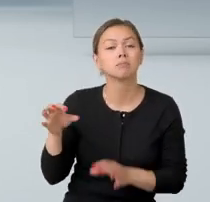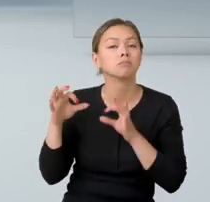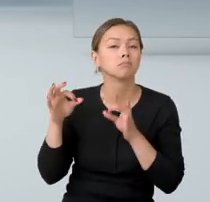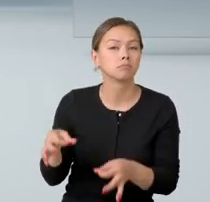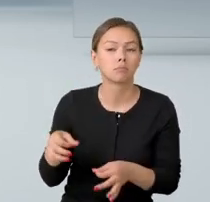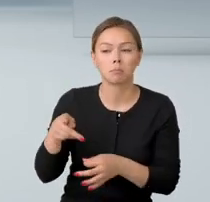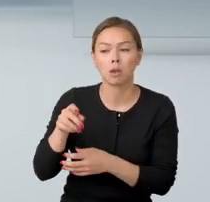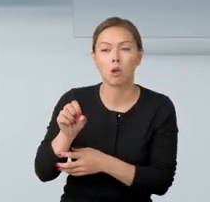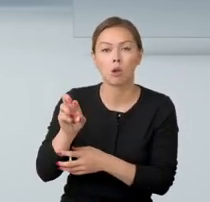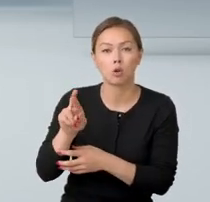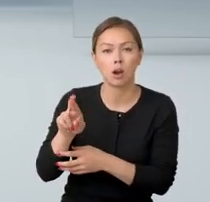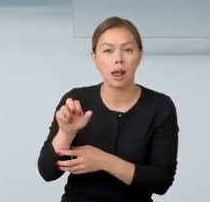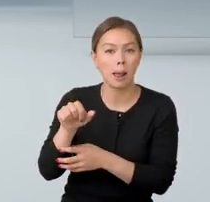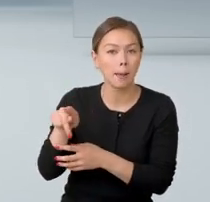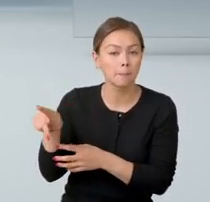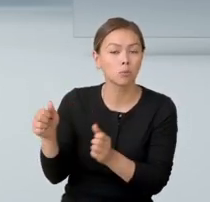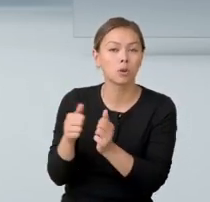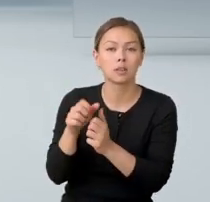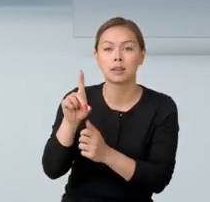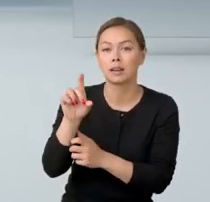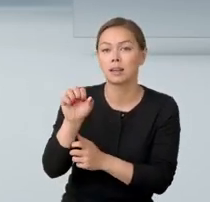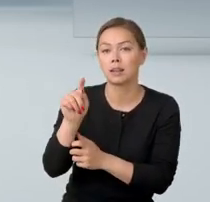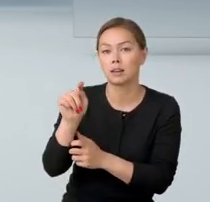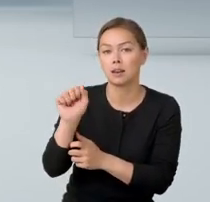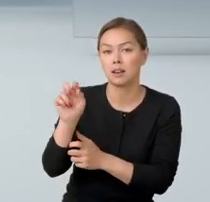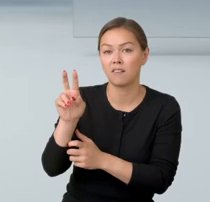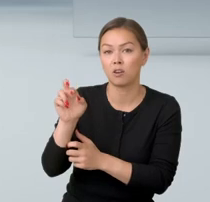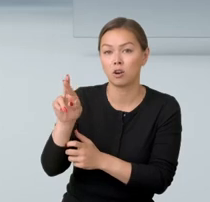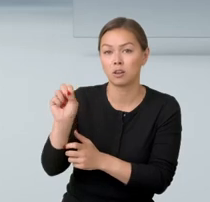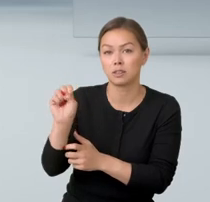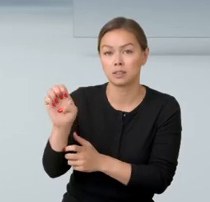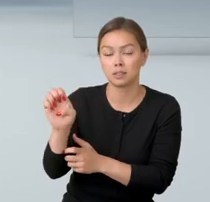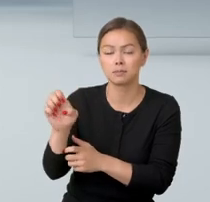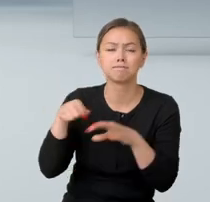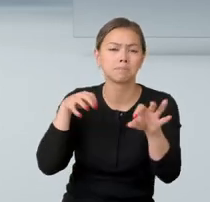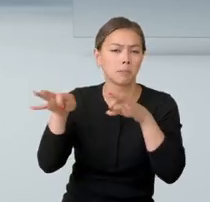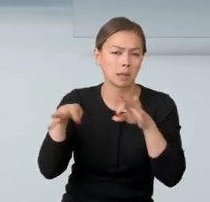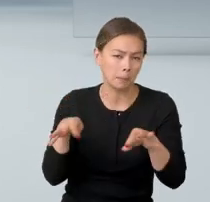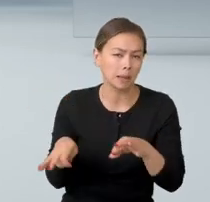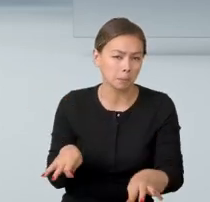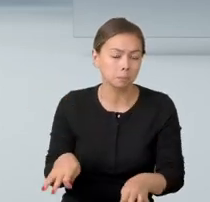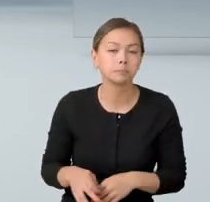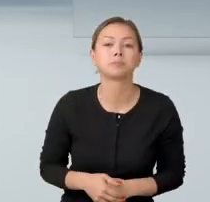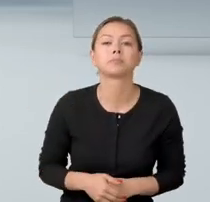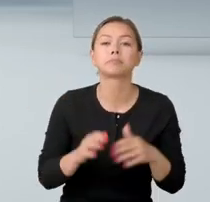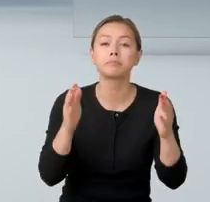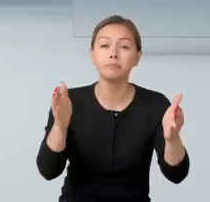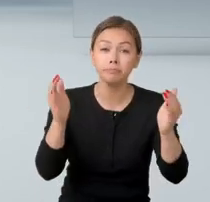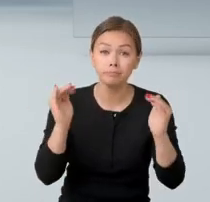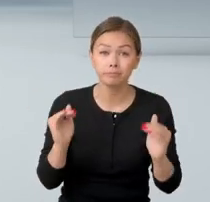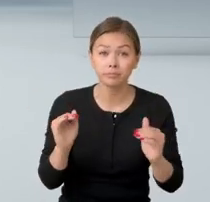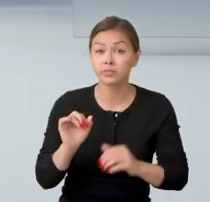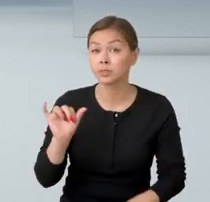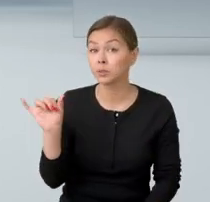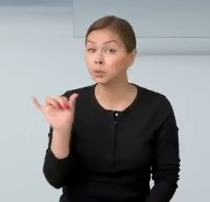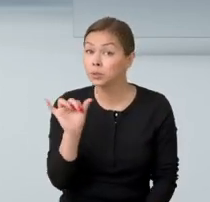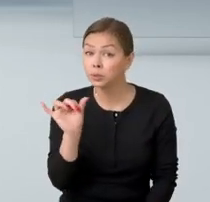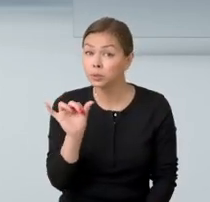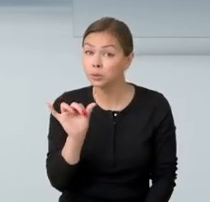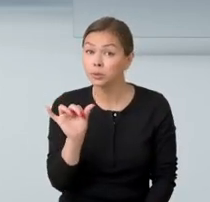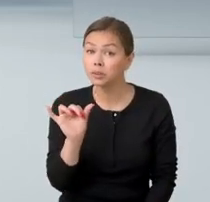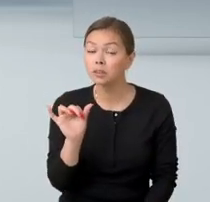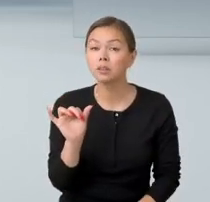PowerApp with dataverse and we understand better why in the next slides also